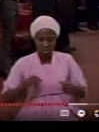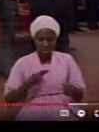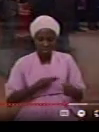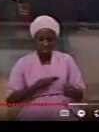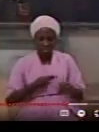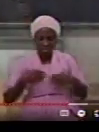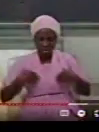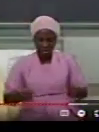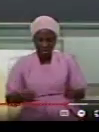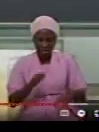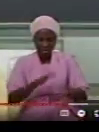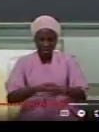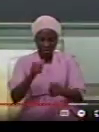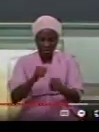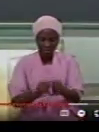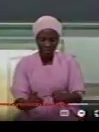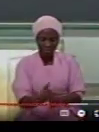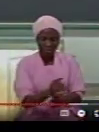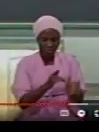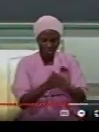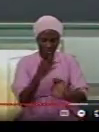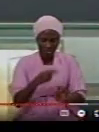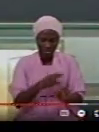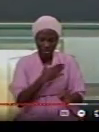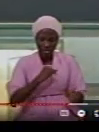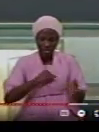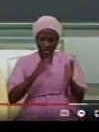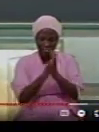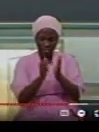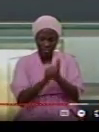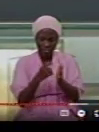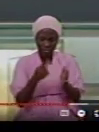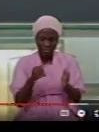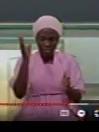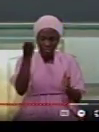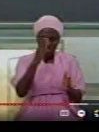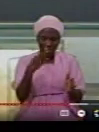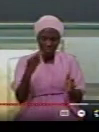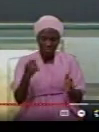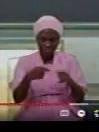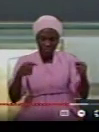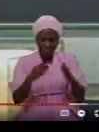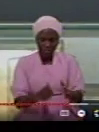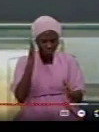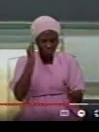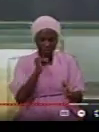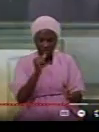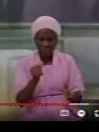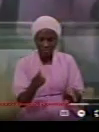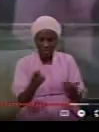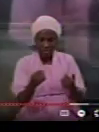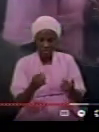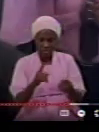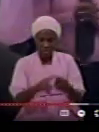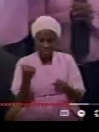name. And I pray the arrows of the enemy will never get to any of your people.